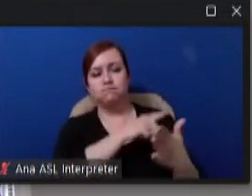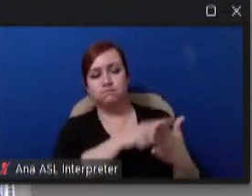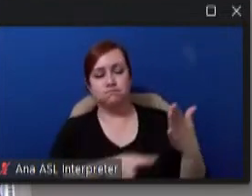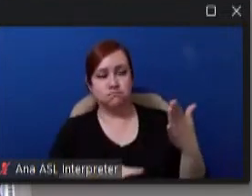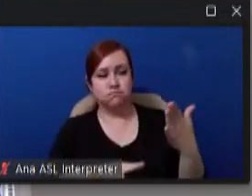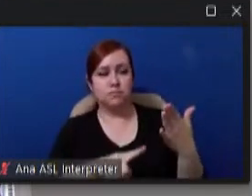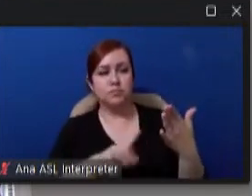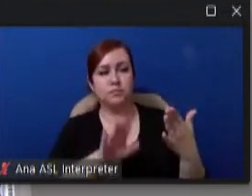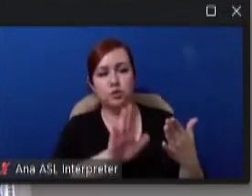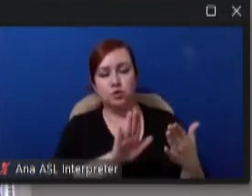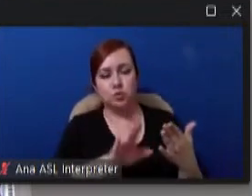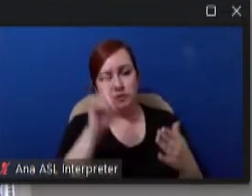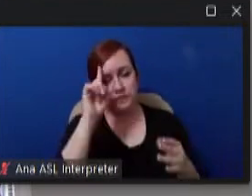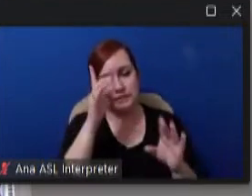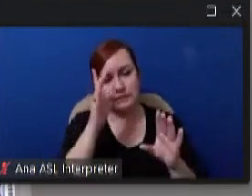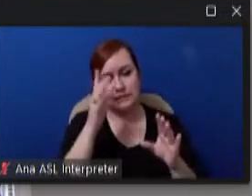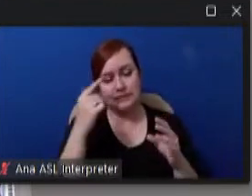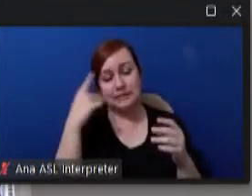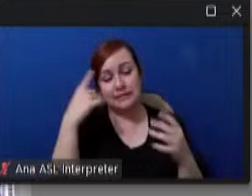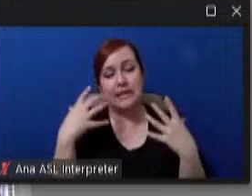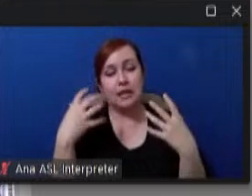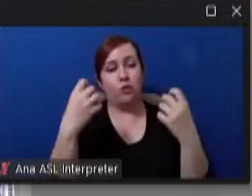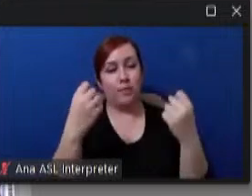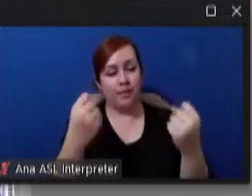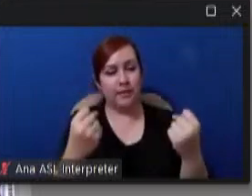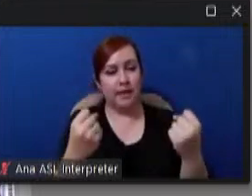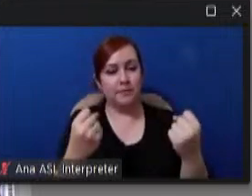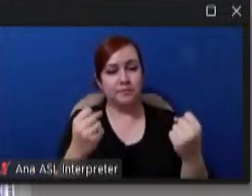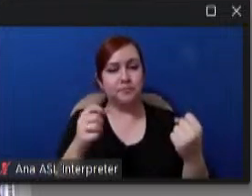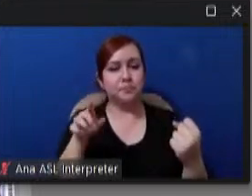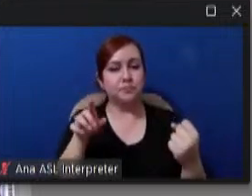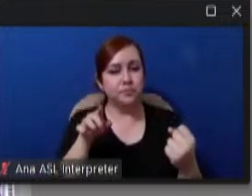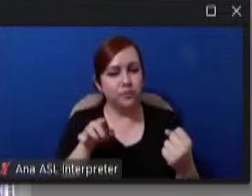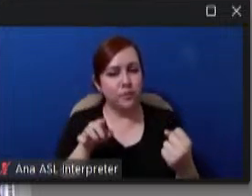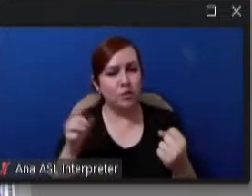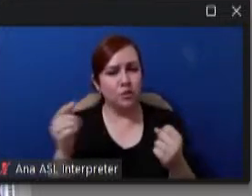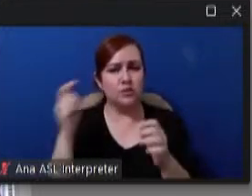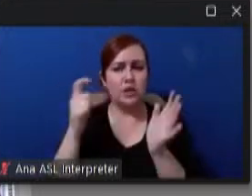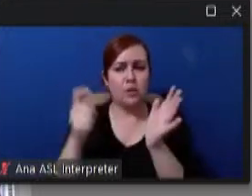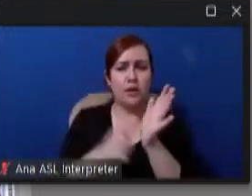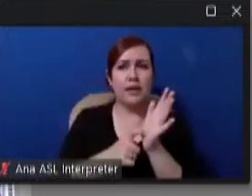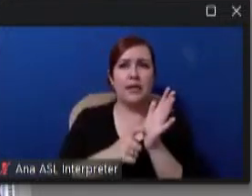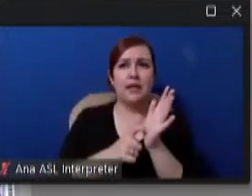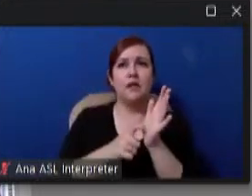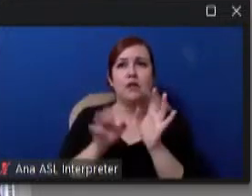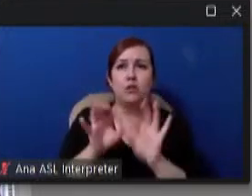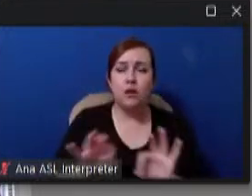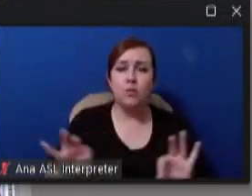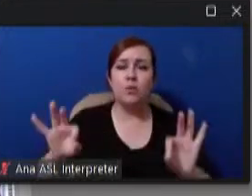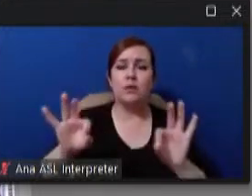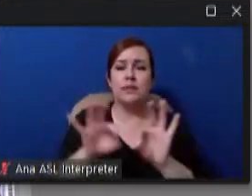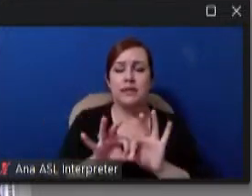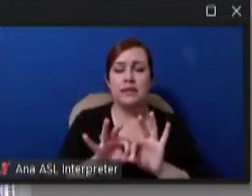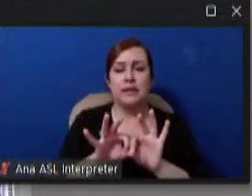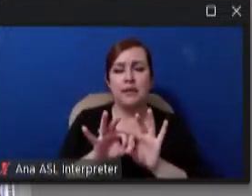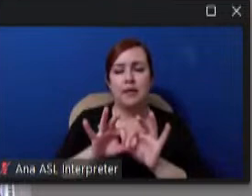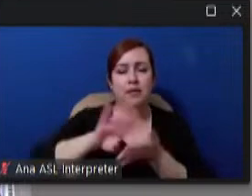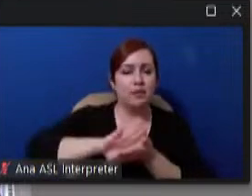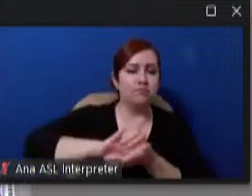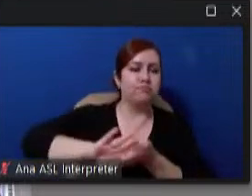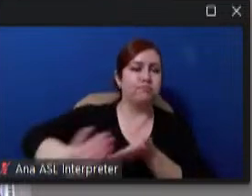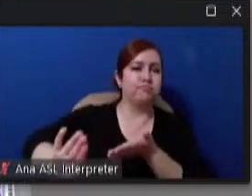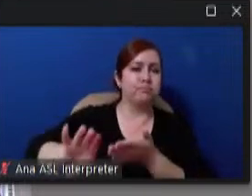and because of her sexual orientation and her disability, she has had suicidal thoughts.